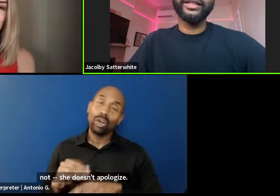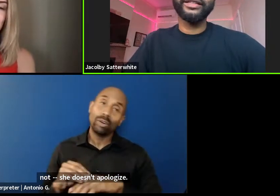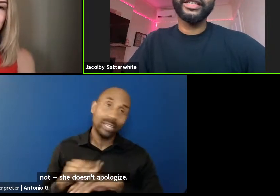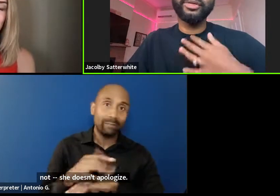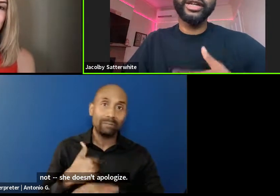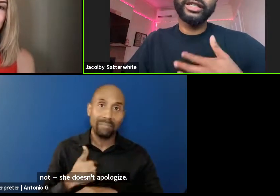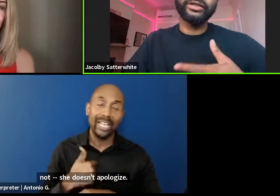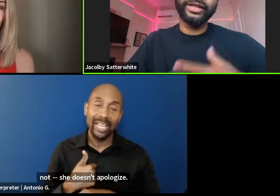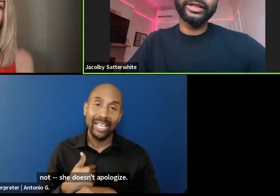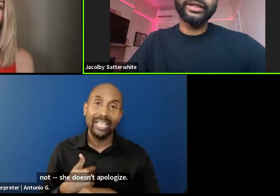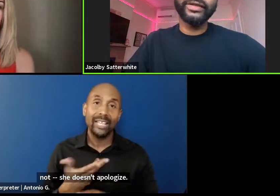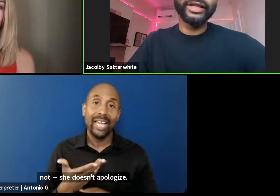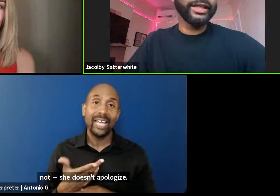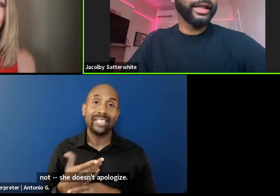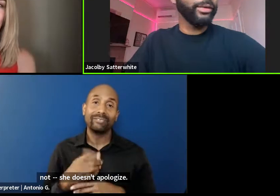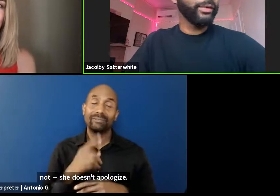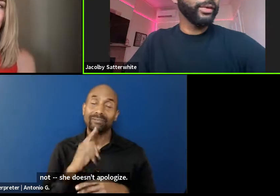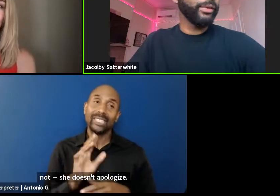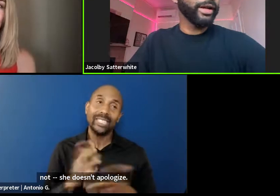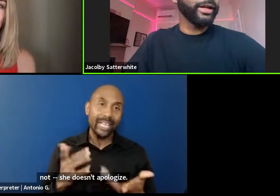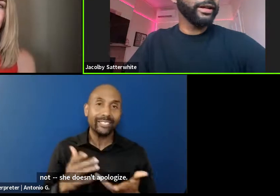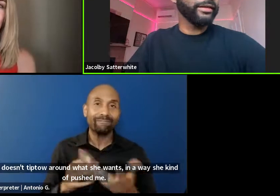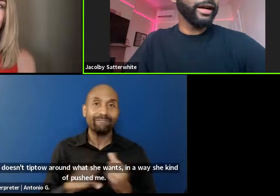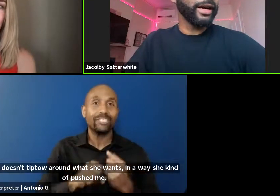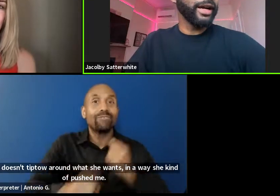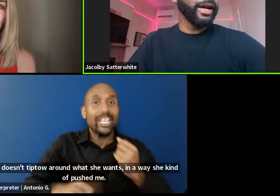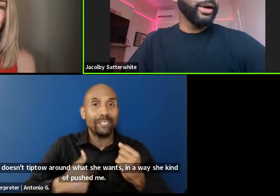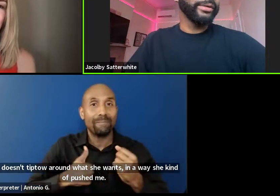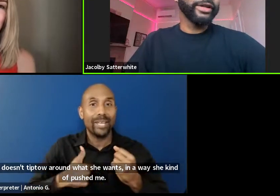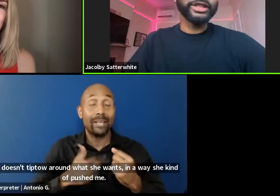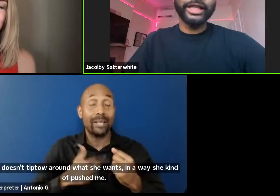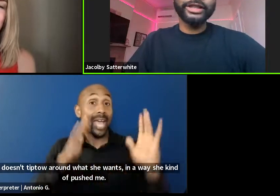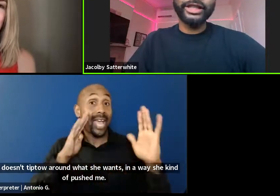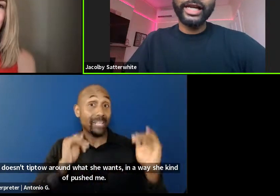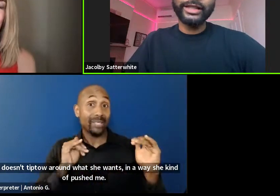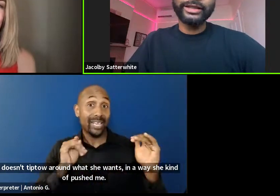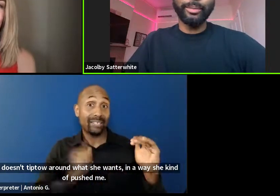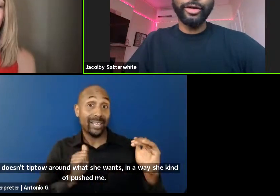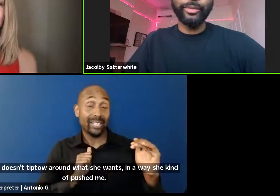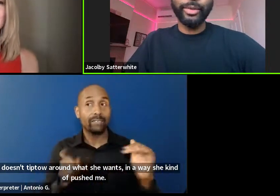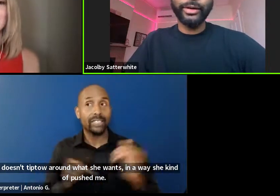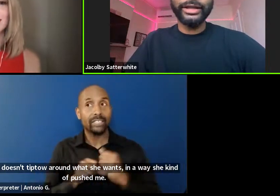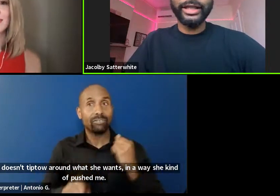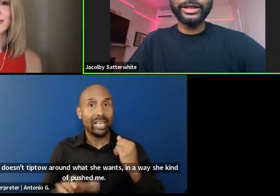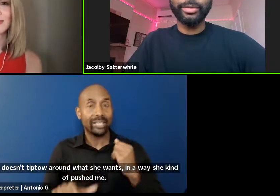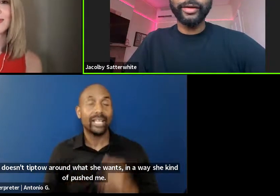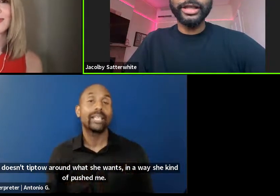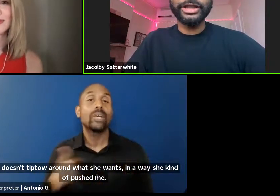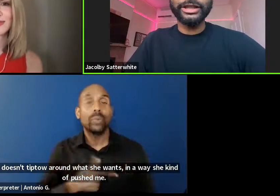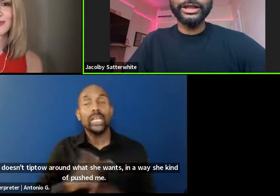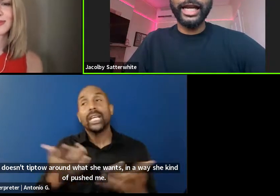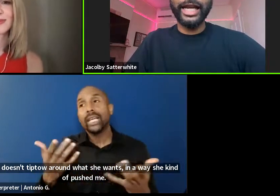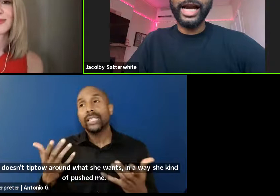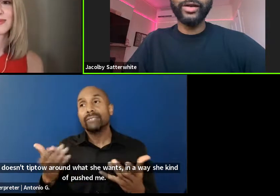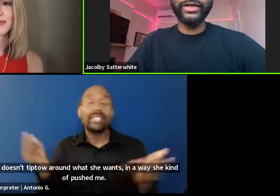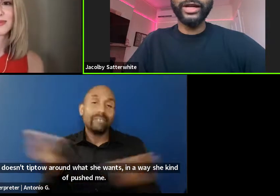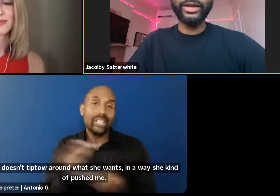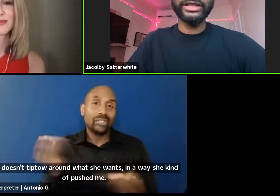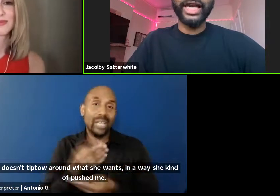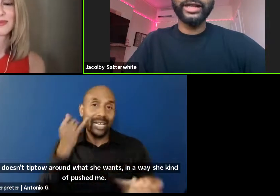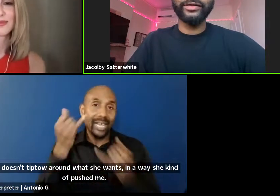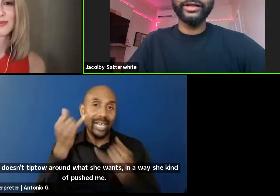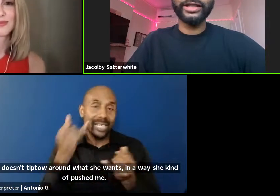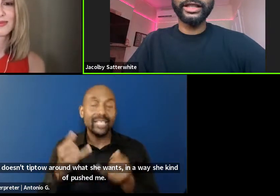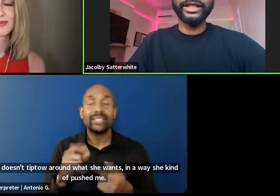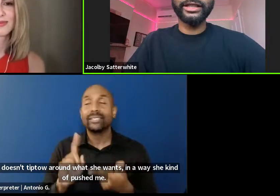pushed my expectations for myself. And I think like when we were working together, we were exchanging ideas and mood boards and inspiration. And I think